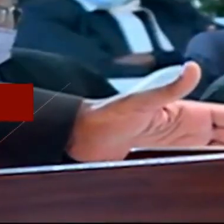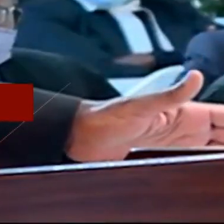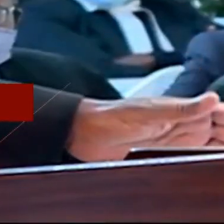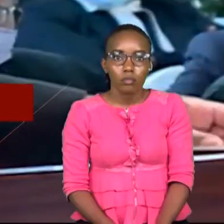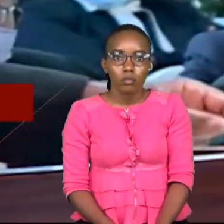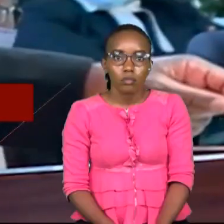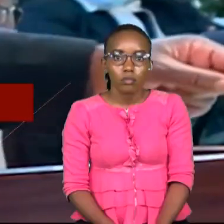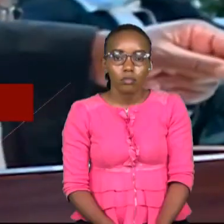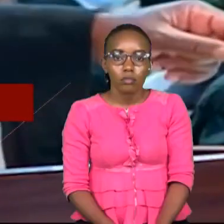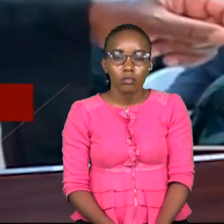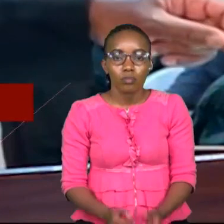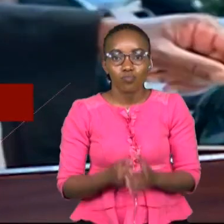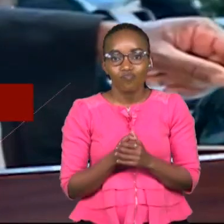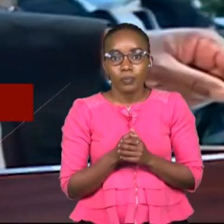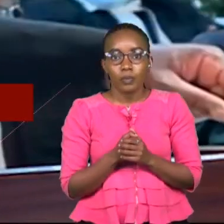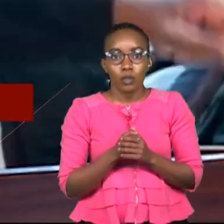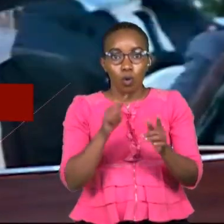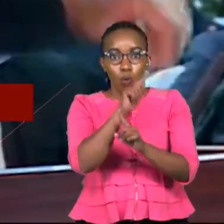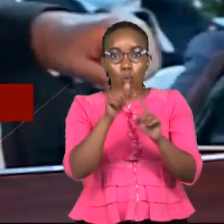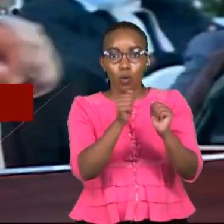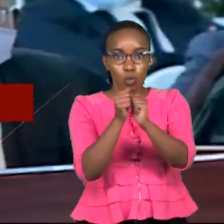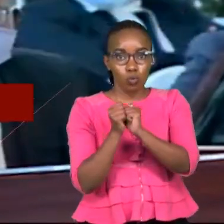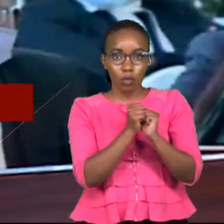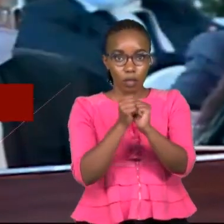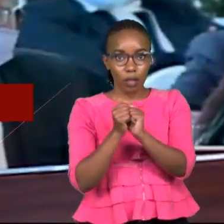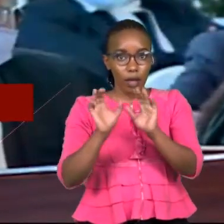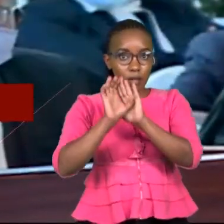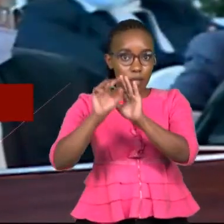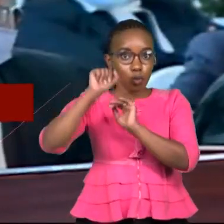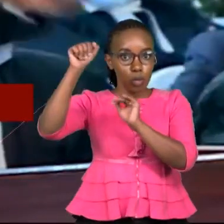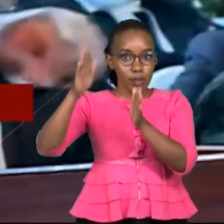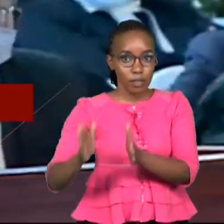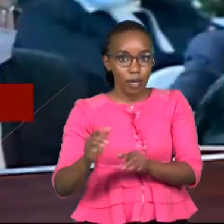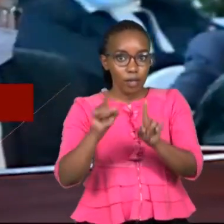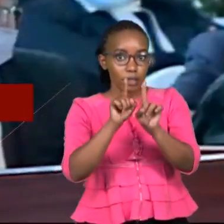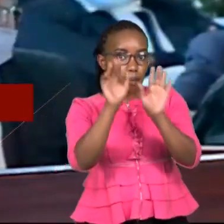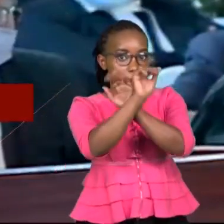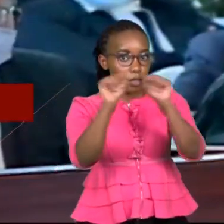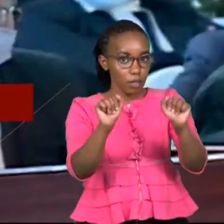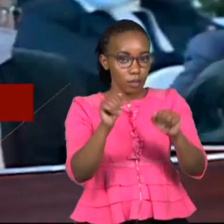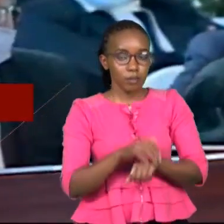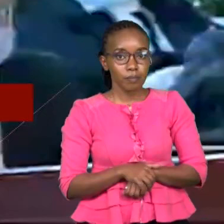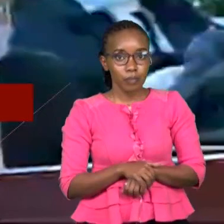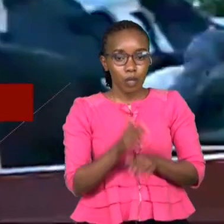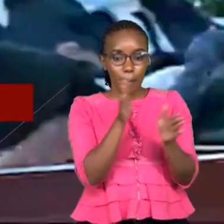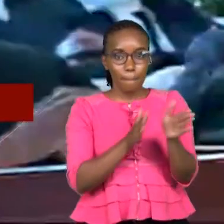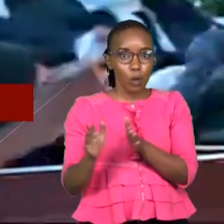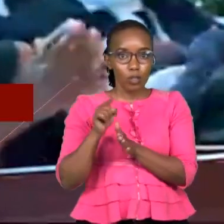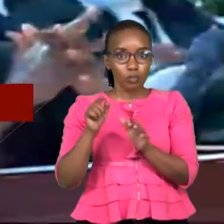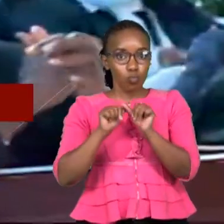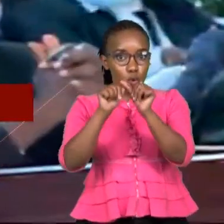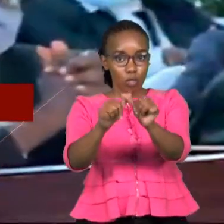Kenya, it's only when we came together, including politicians and presidents, that this process went